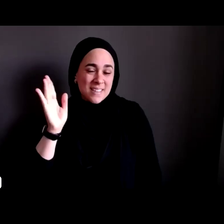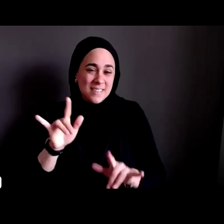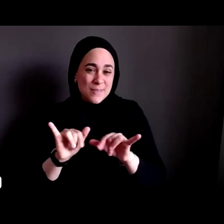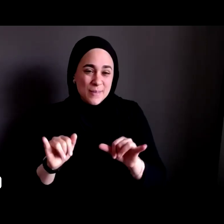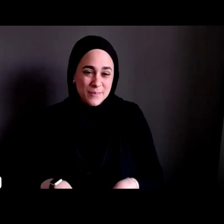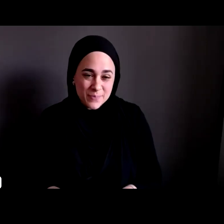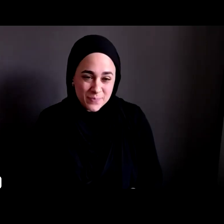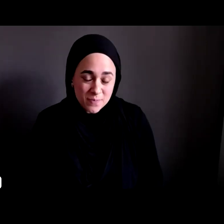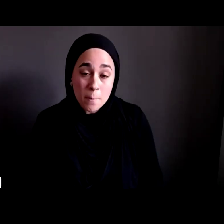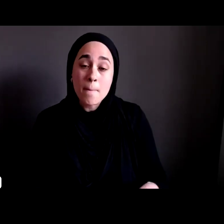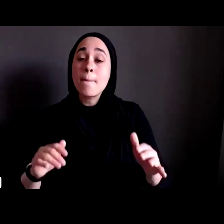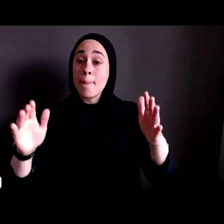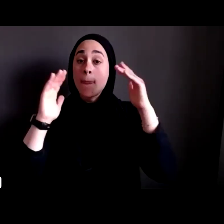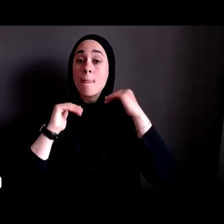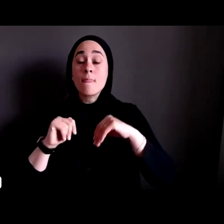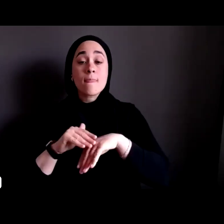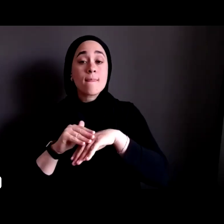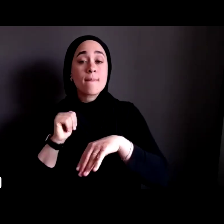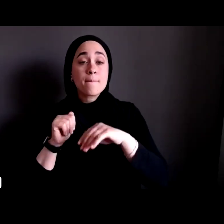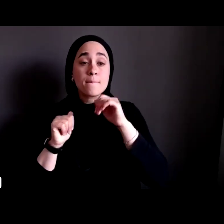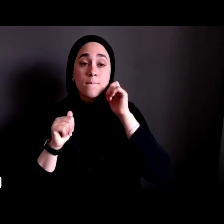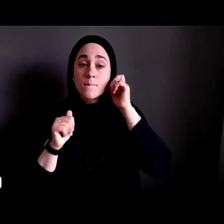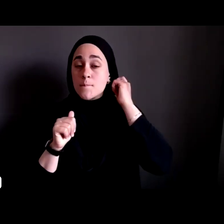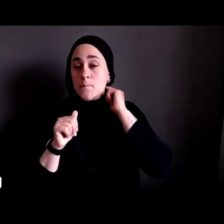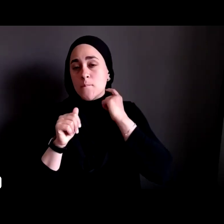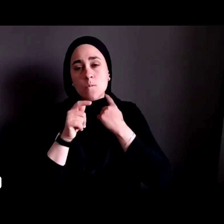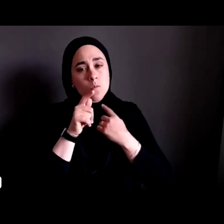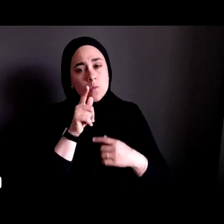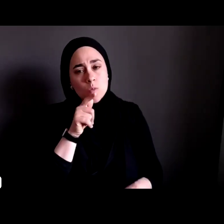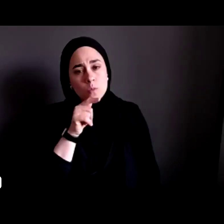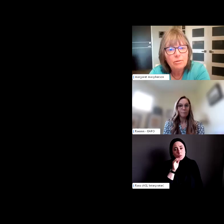So I'm going to call on next is